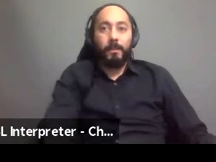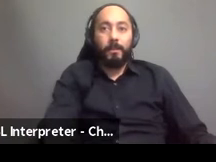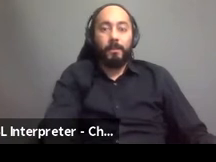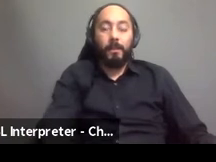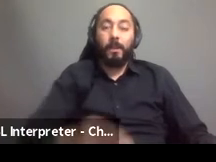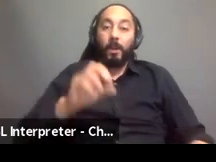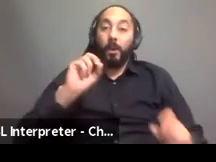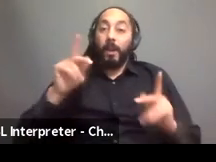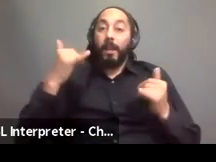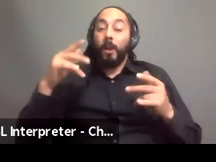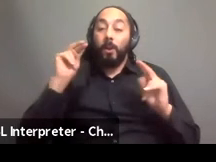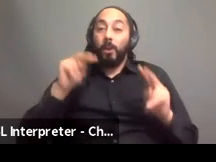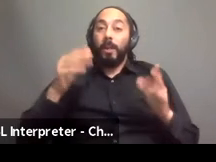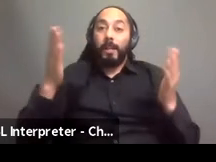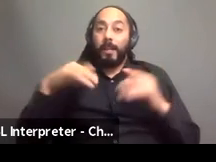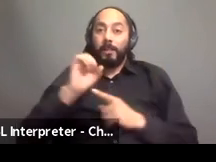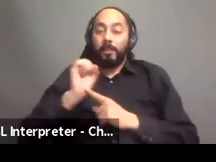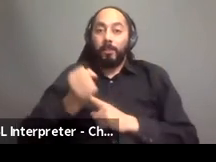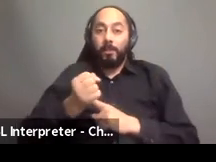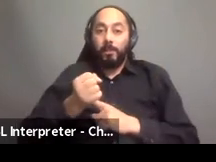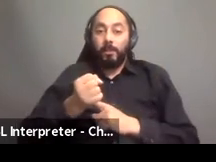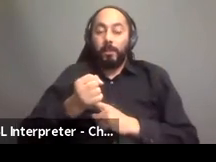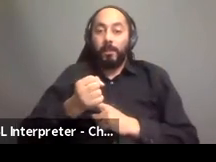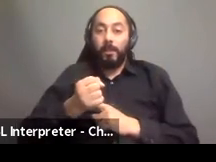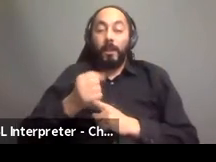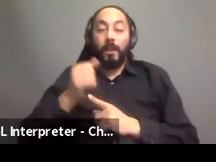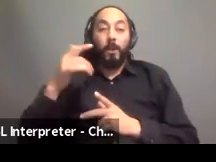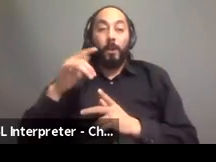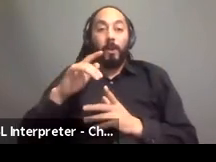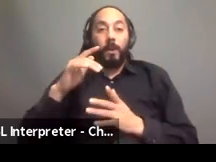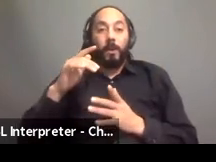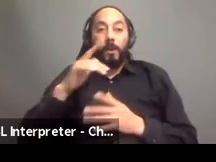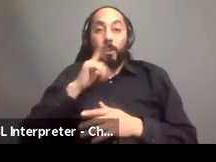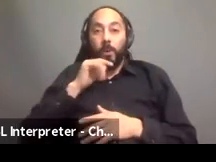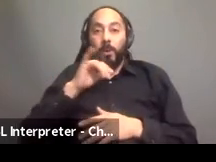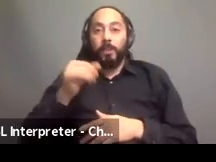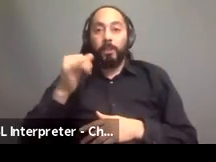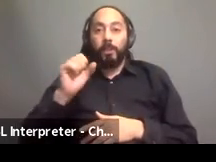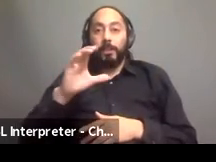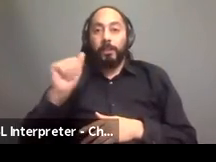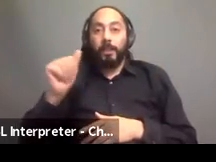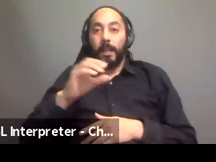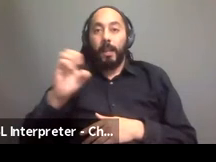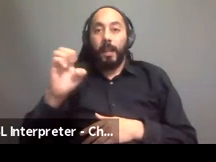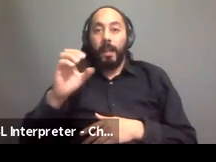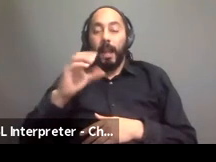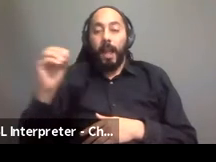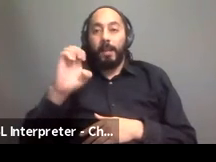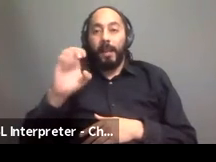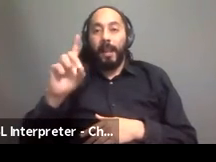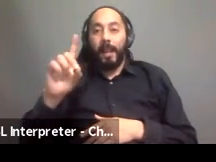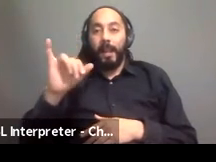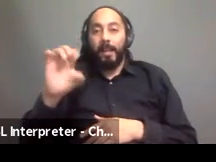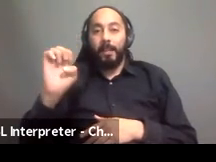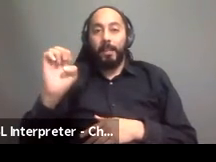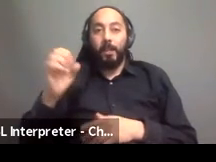dynamics. So in this scenario, we get to meet Jessica and Eddie. And again, we're focusing on, what impacts power. So I'm going to